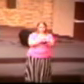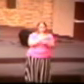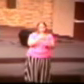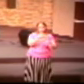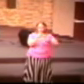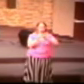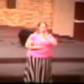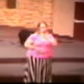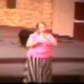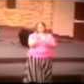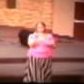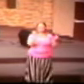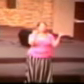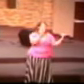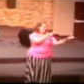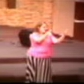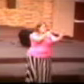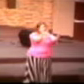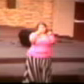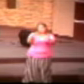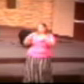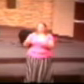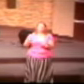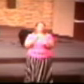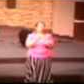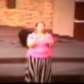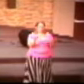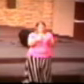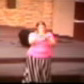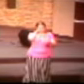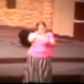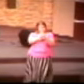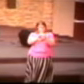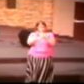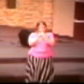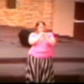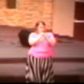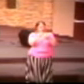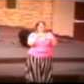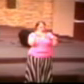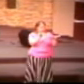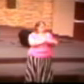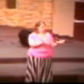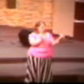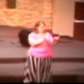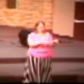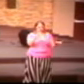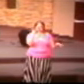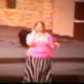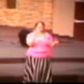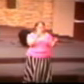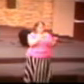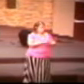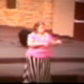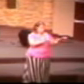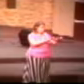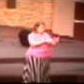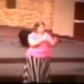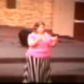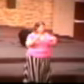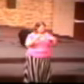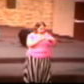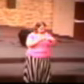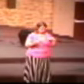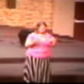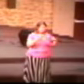many wonders. And I love this next part. All the believers were together, had everything in common. They saw property and possessions. They